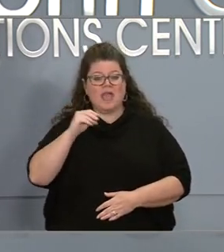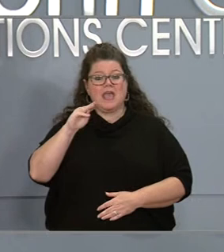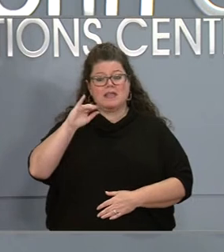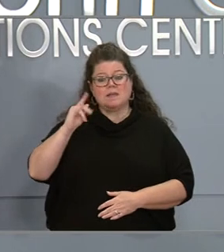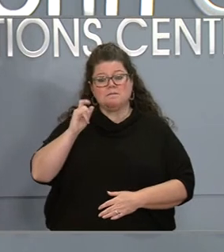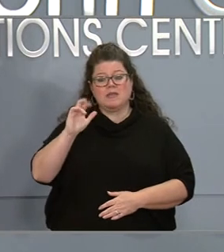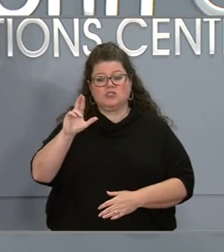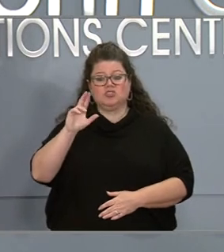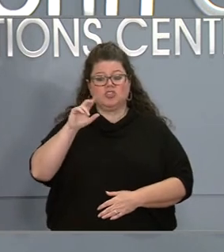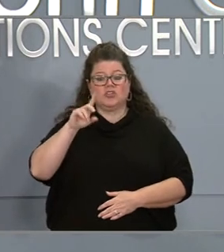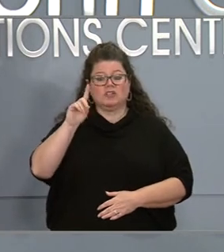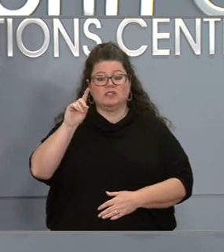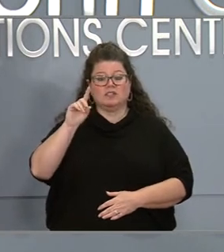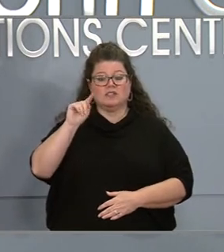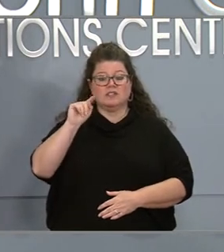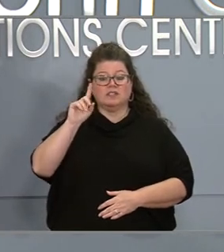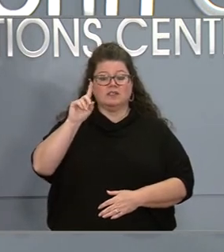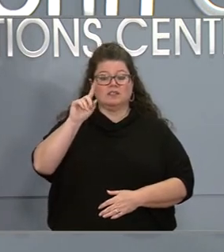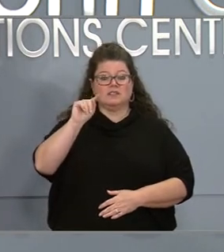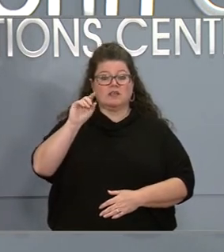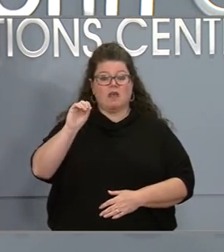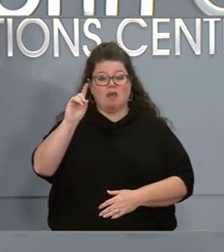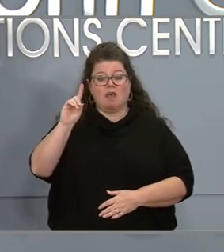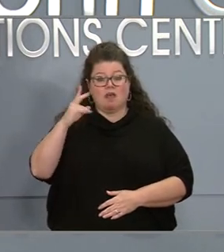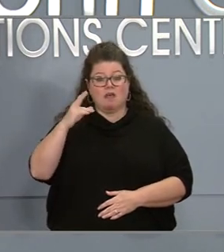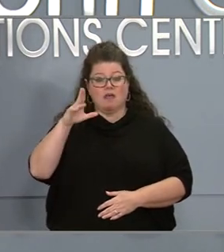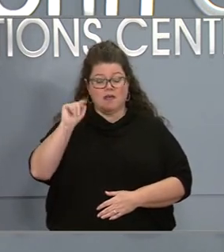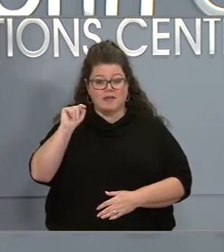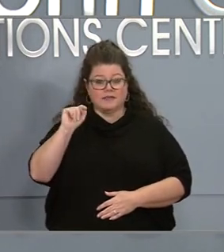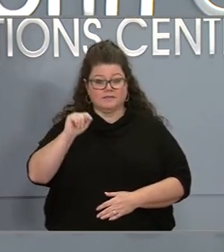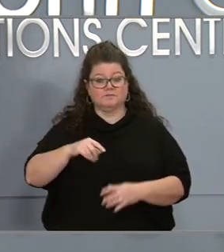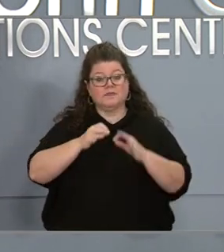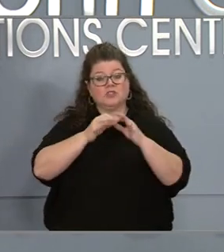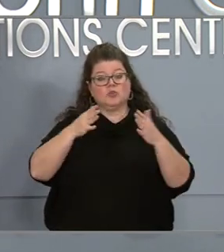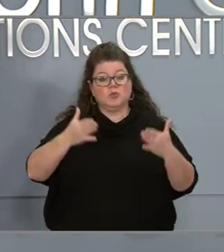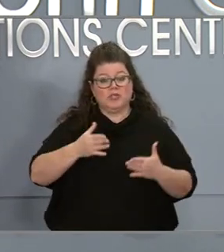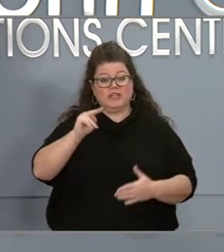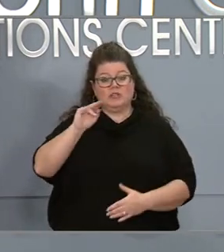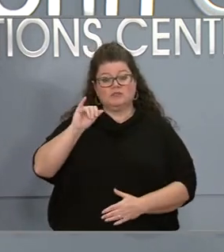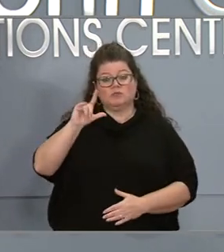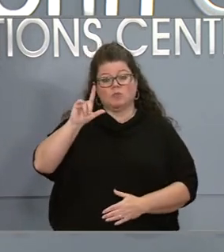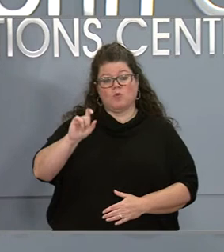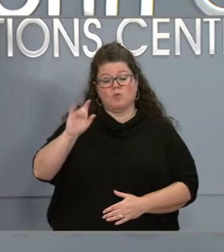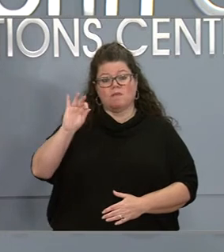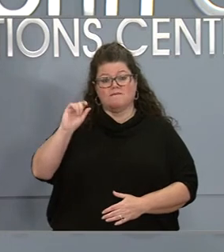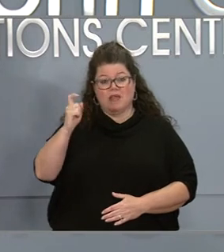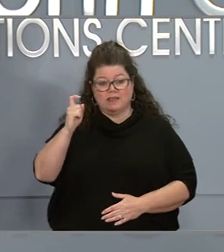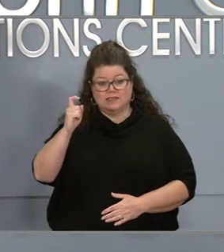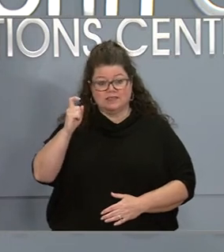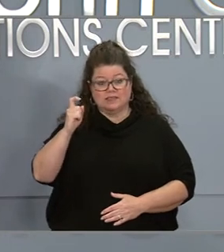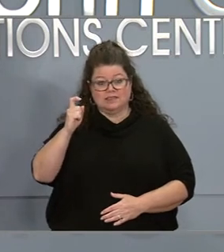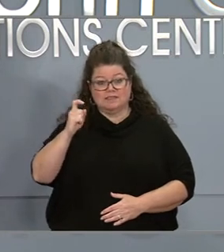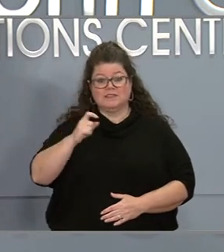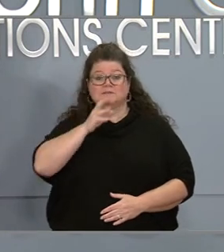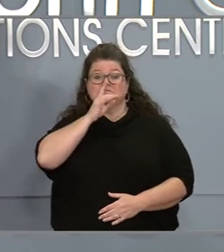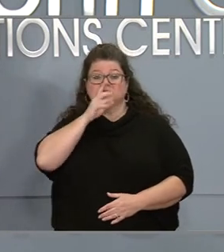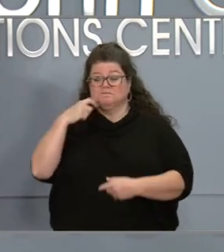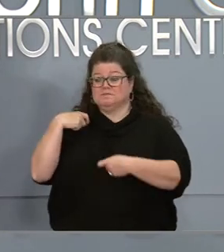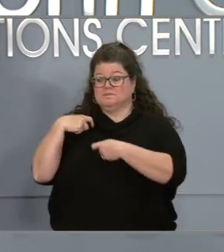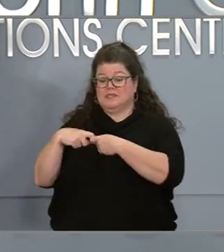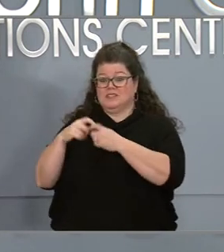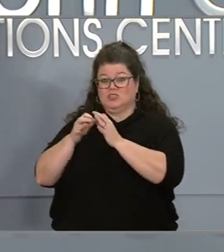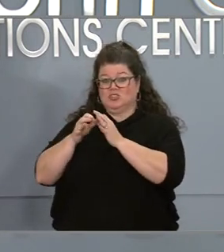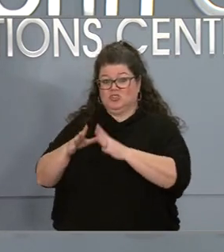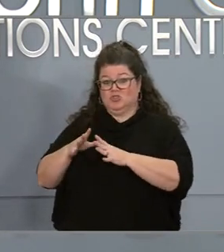the North Carolina National Guard. Our American Sign Language interpreter is Nicole Fox, and behind the scenes, Jackie